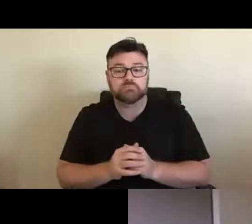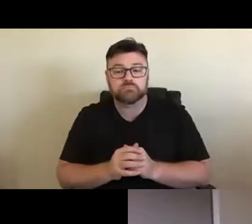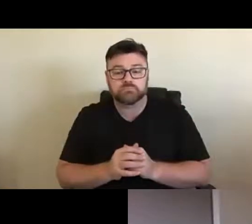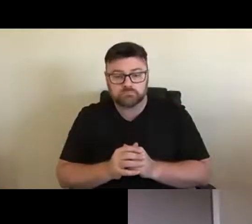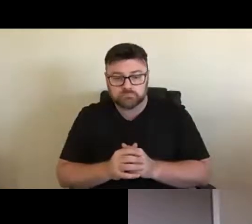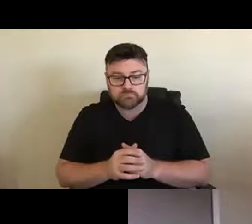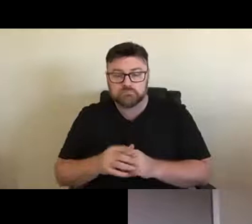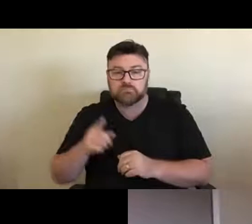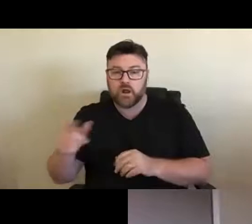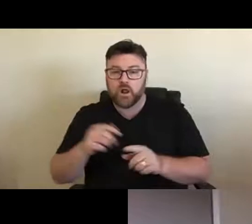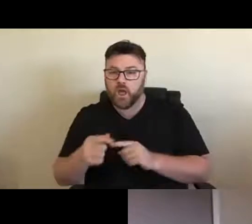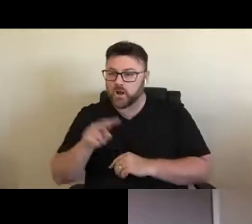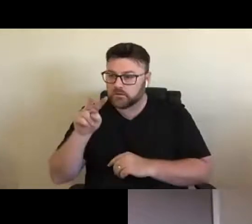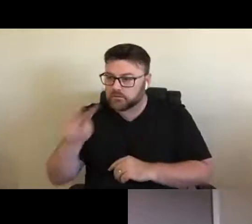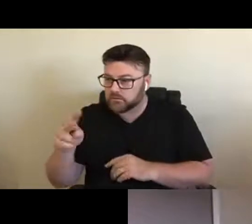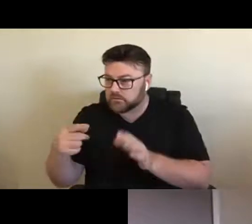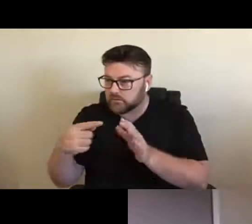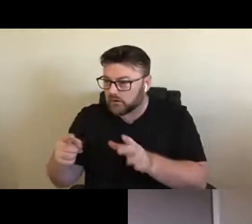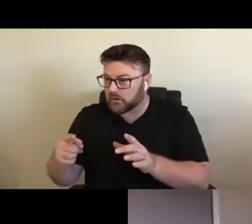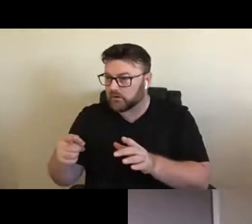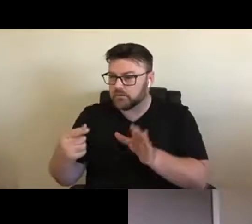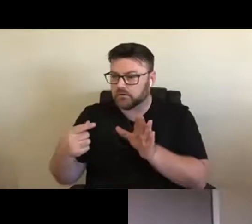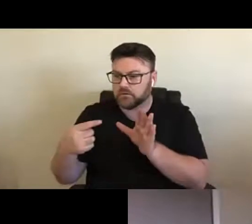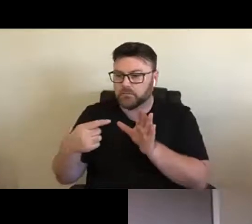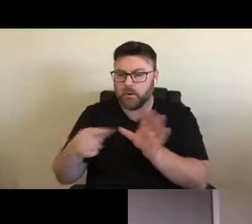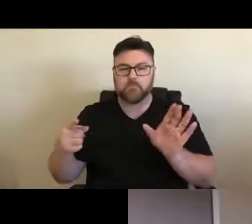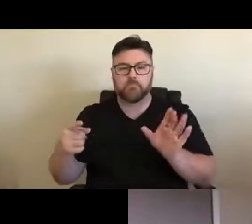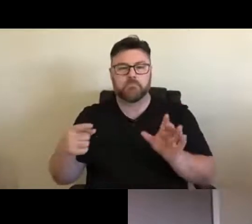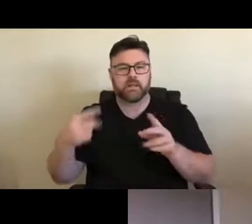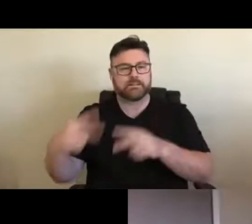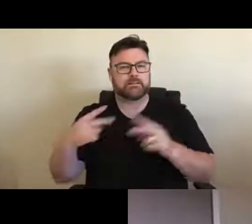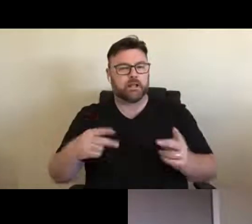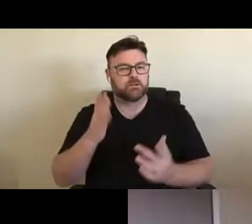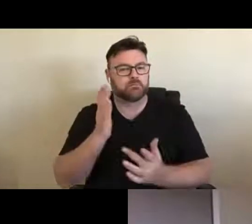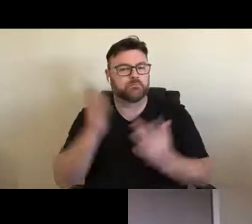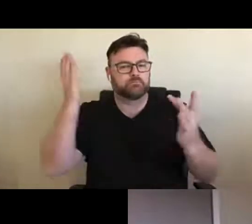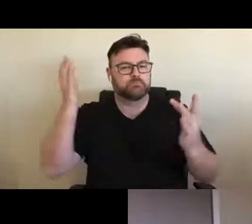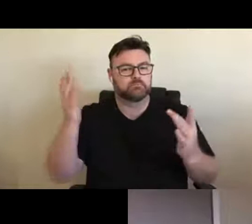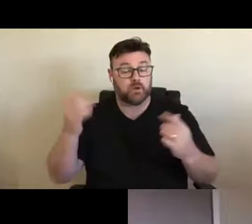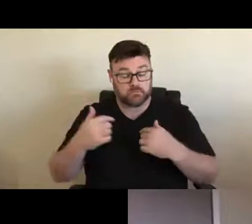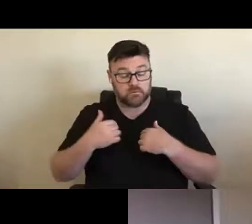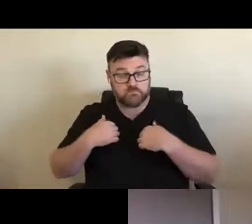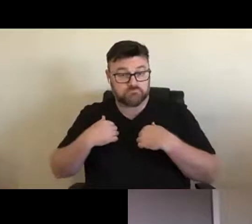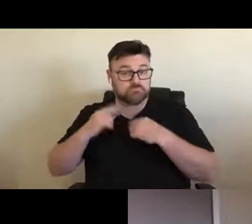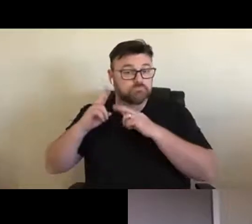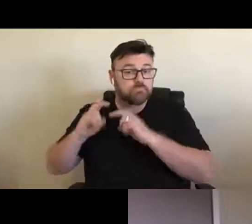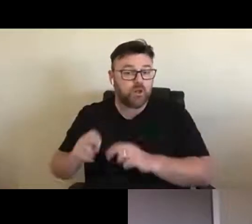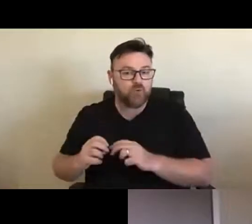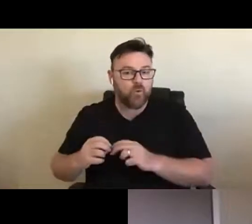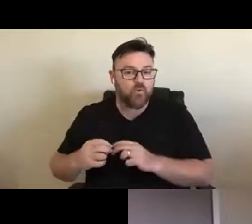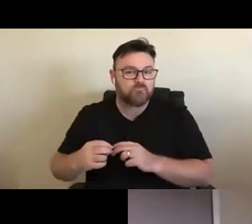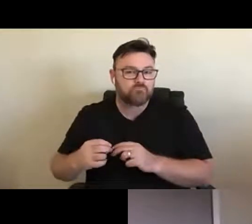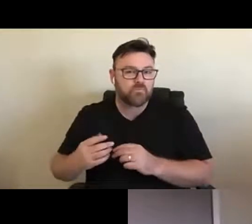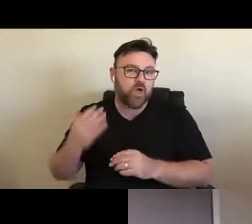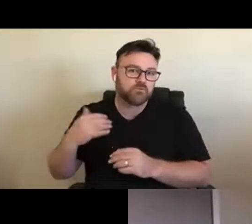site responsive dancing of place that I have been exploring for some time now, which kind of harks all the way back to my